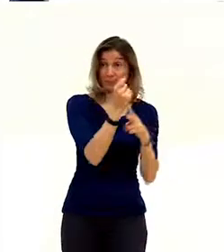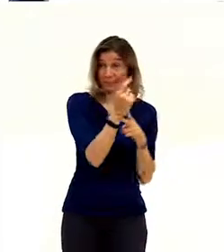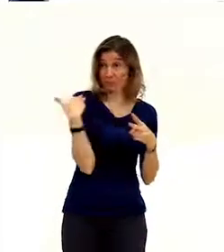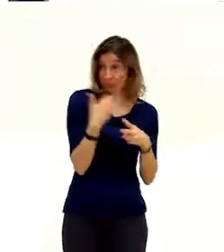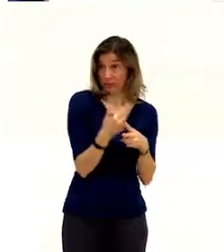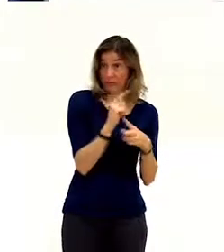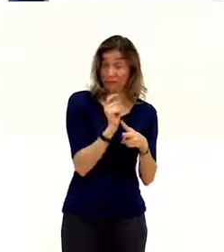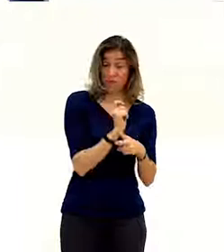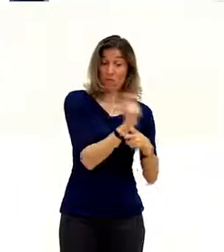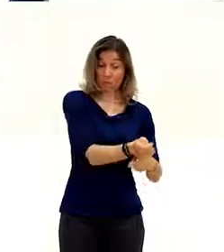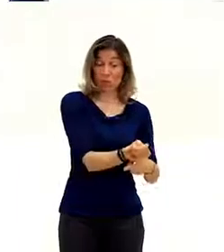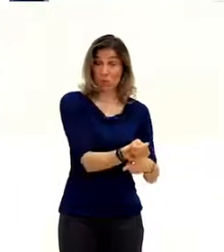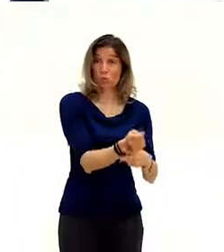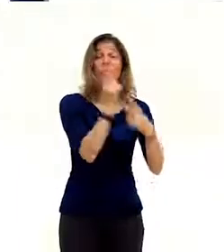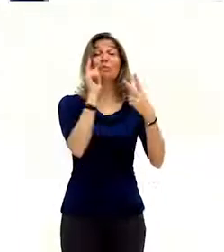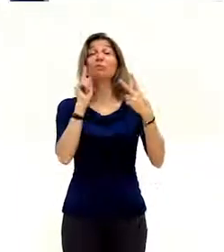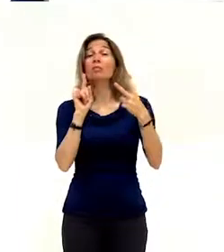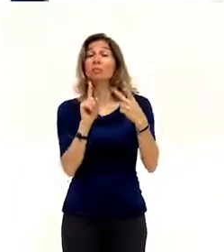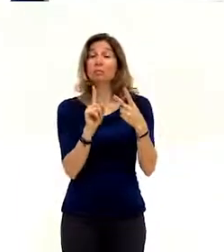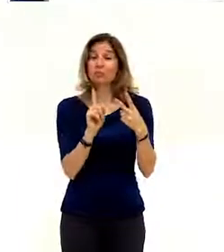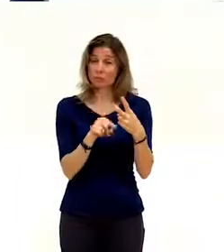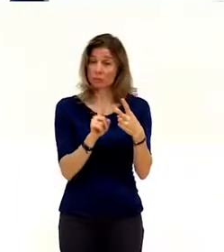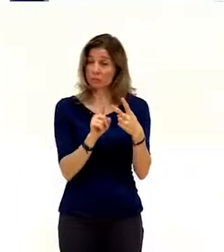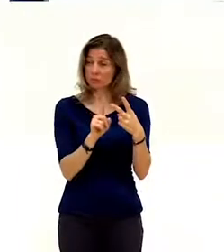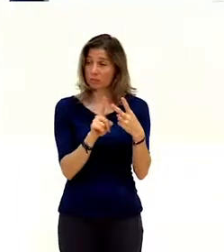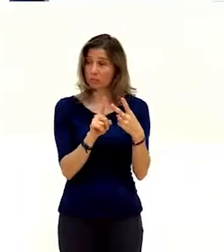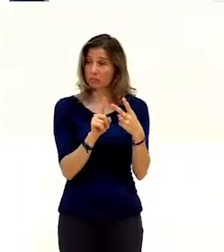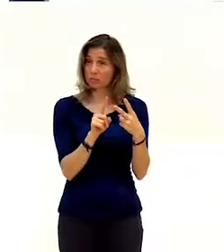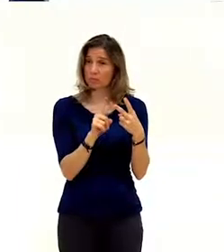for awarding contracts is the so-called MEET.